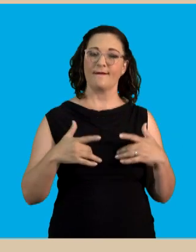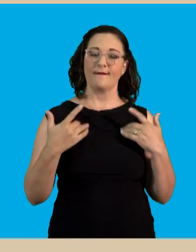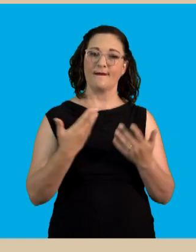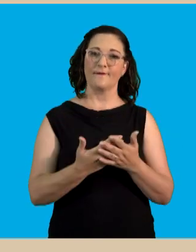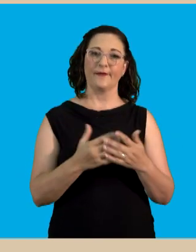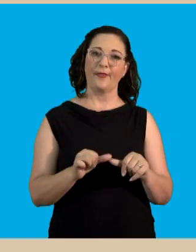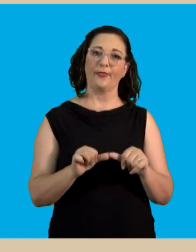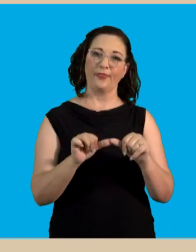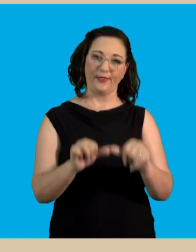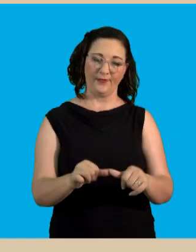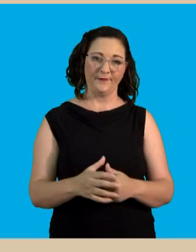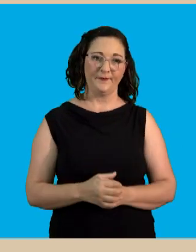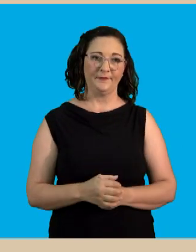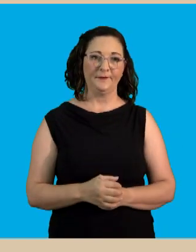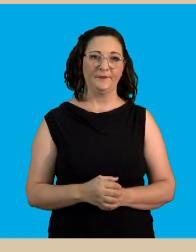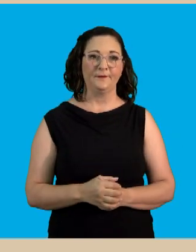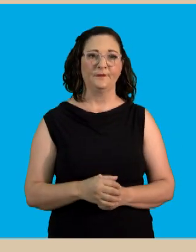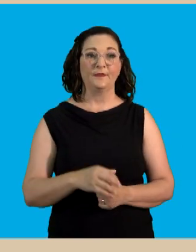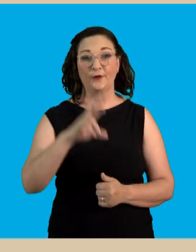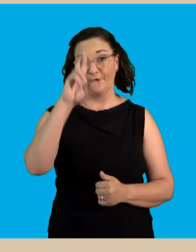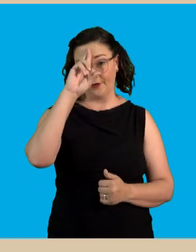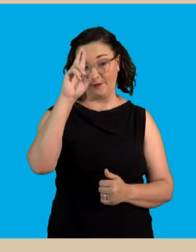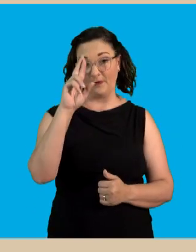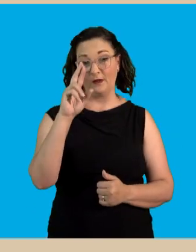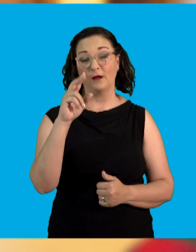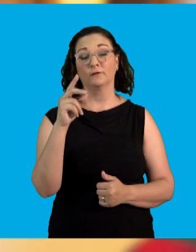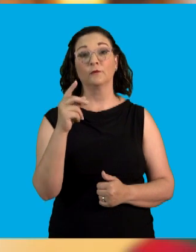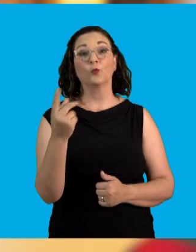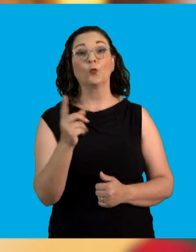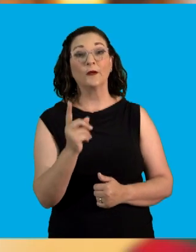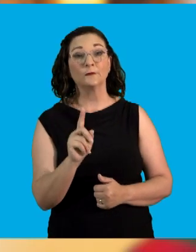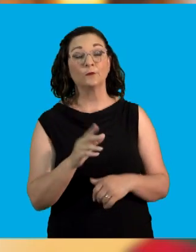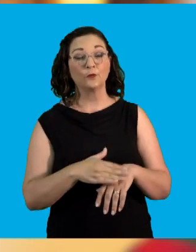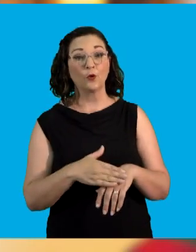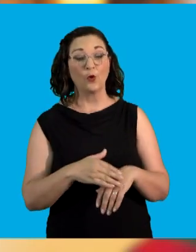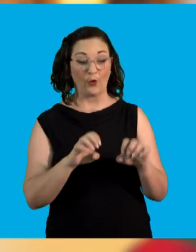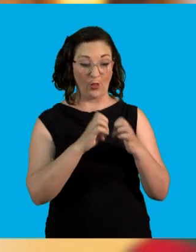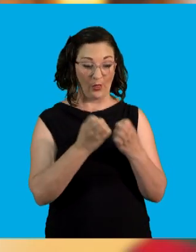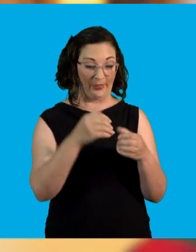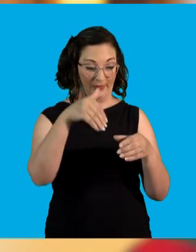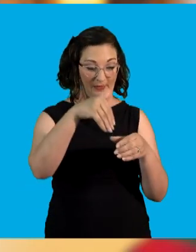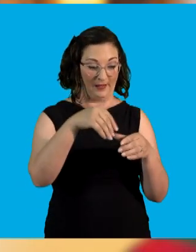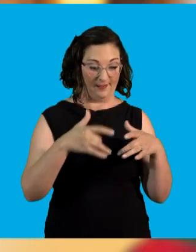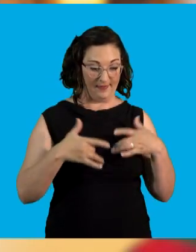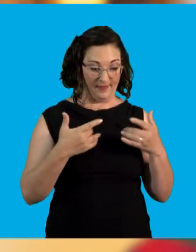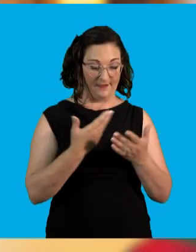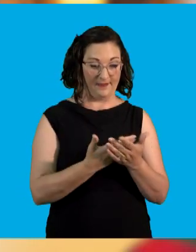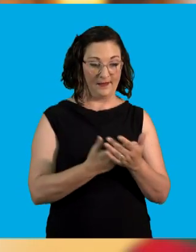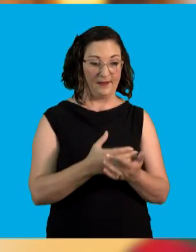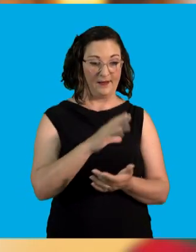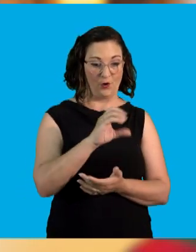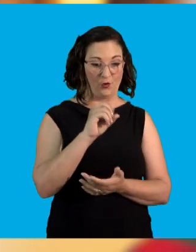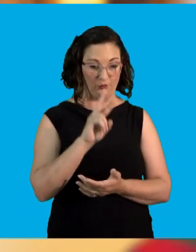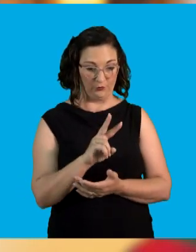in order for life to exist on Earth. Remember, Earth also, it is the only planet that can sustain life because when